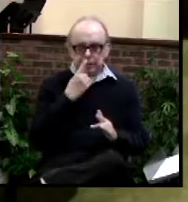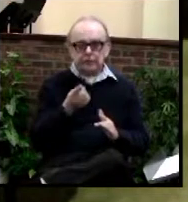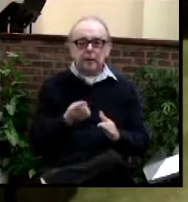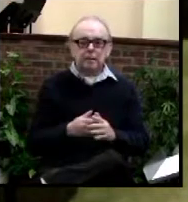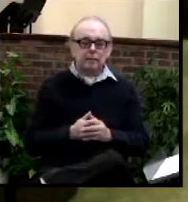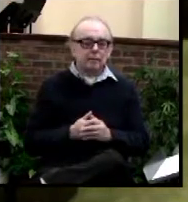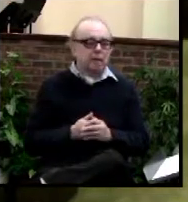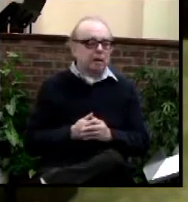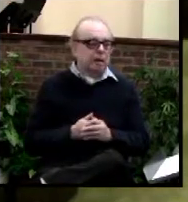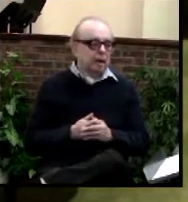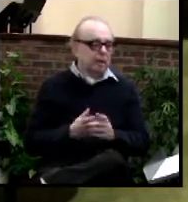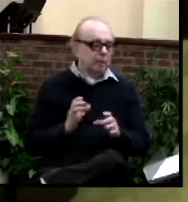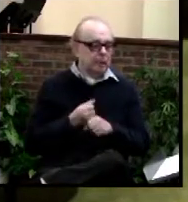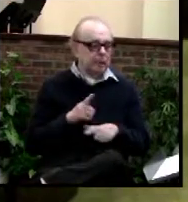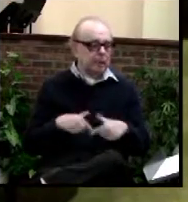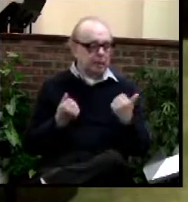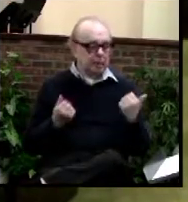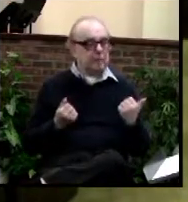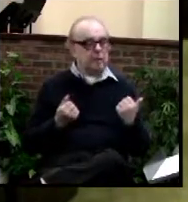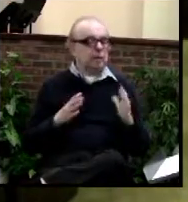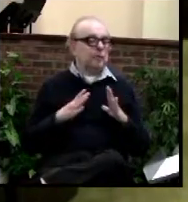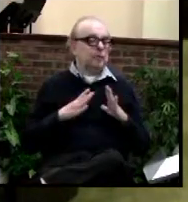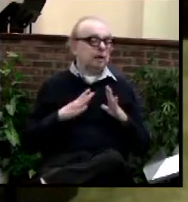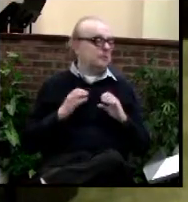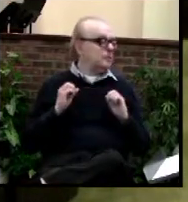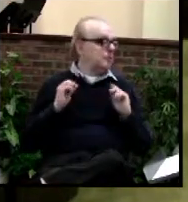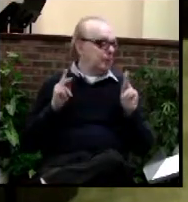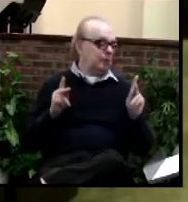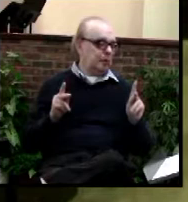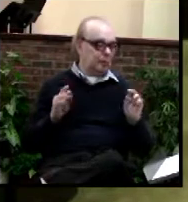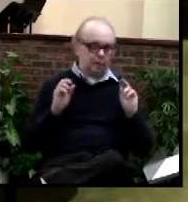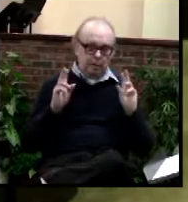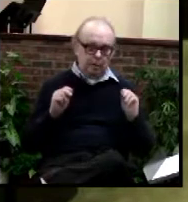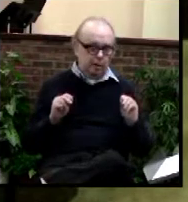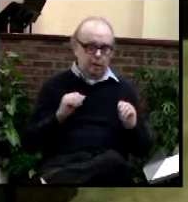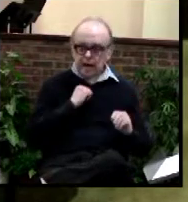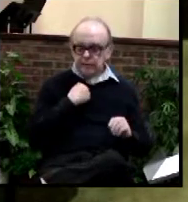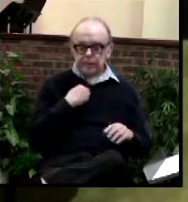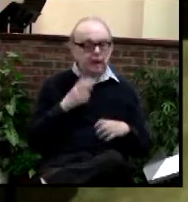Will it make life okay? No. Will I still have issues? Yes.